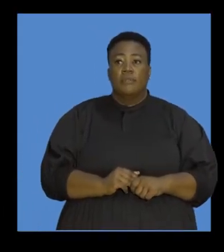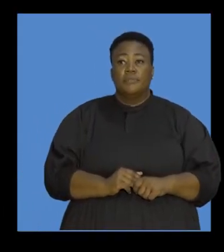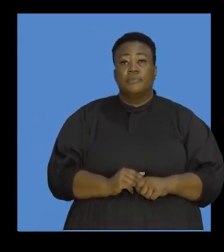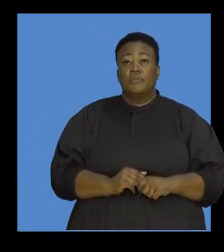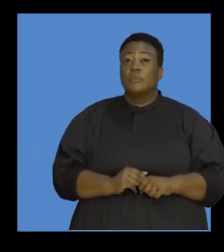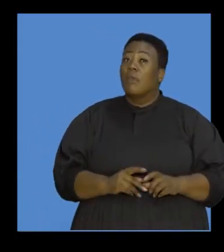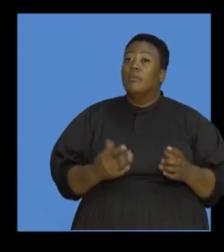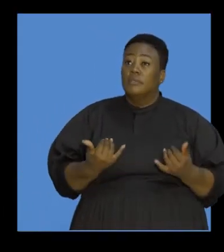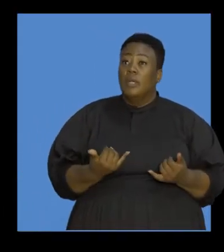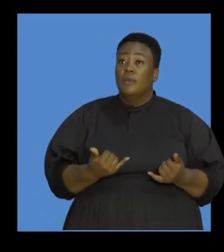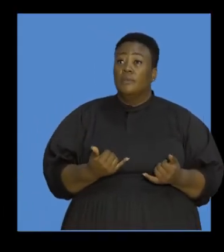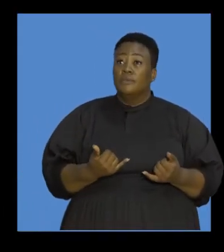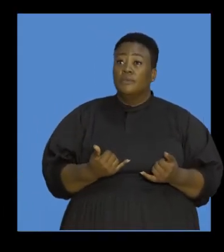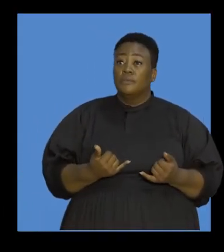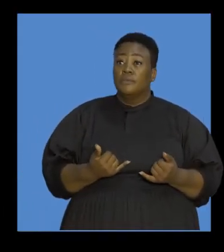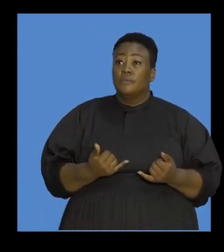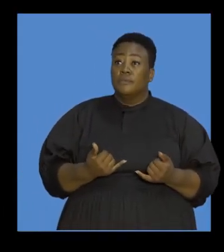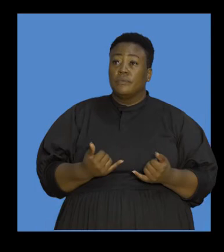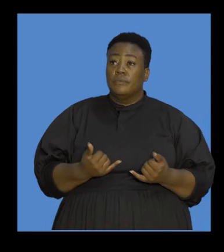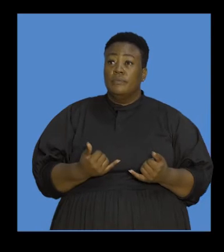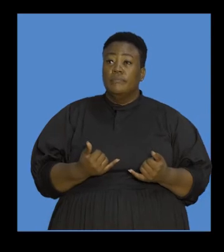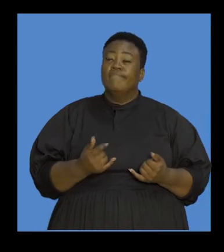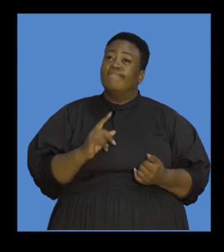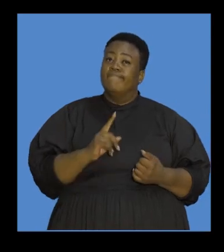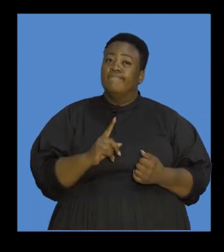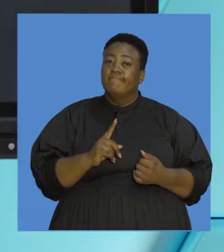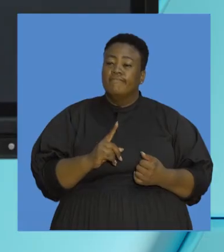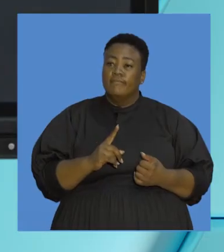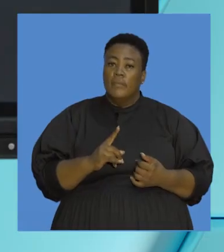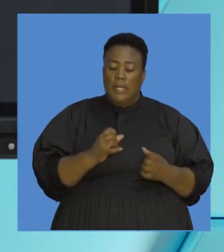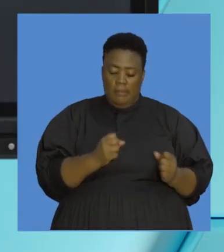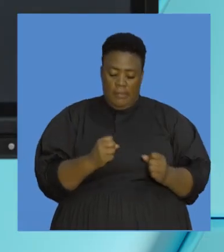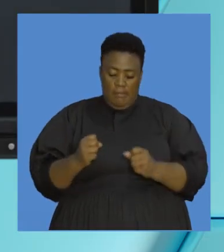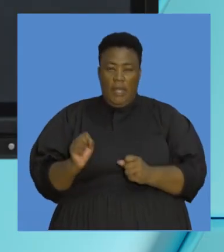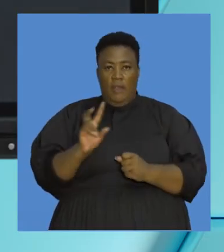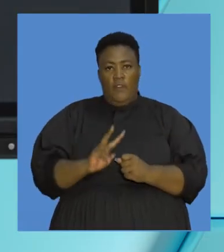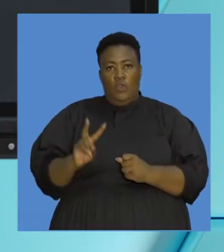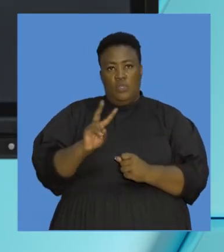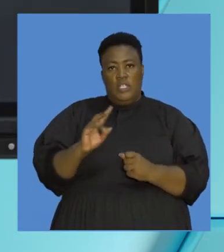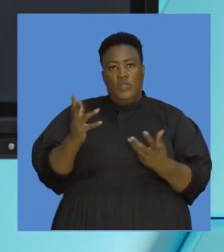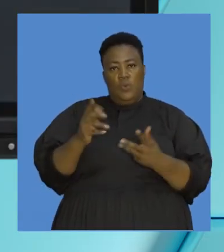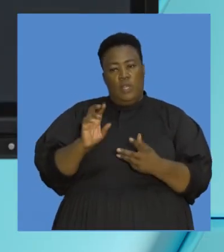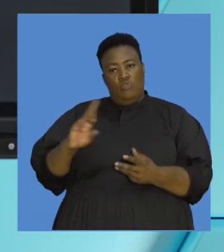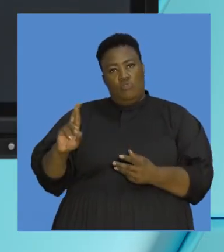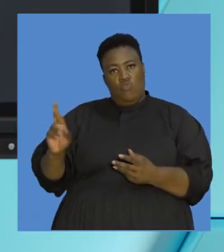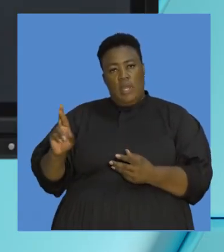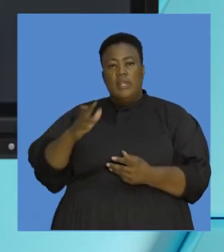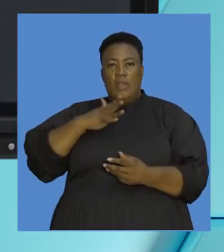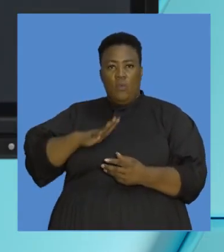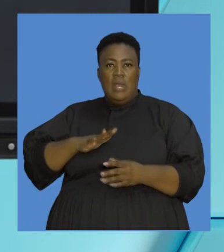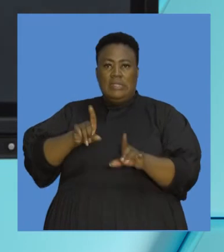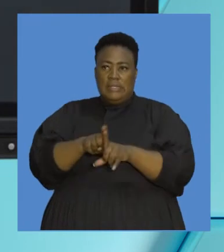Ooh, now same brick. Now it's going at a constant velocity to the right, and they want the